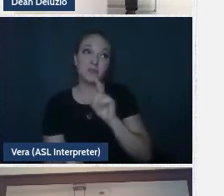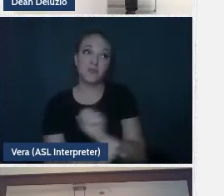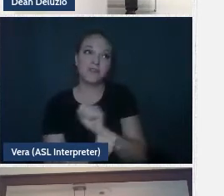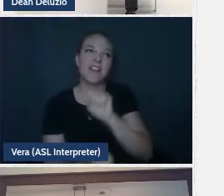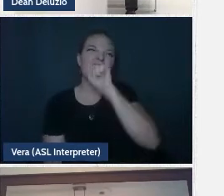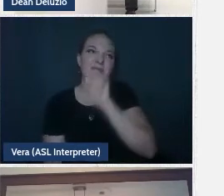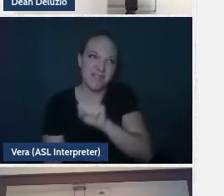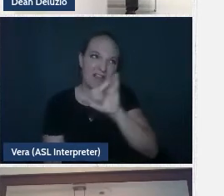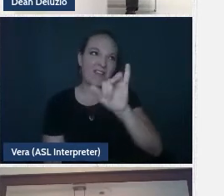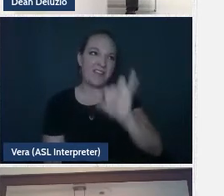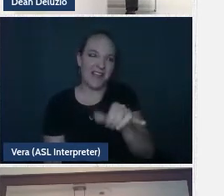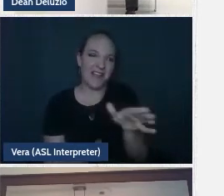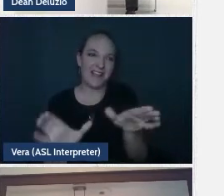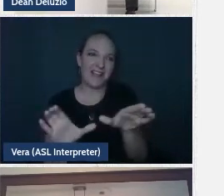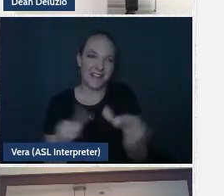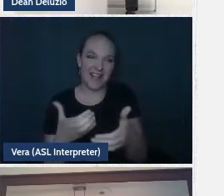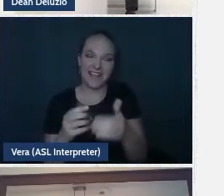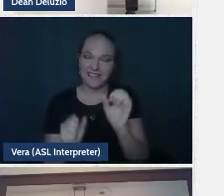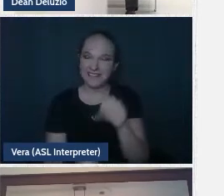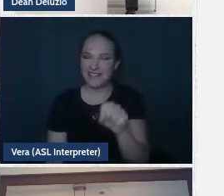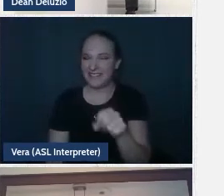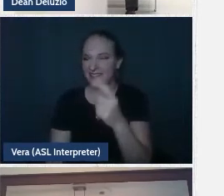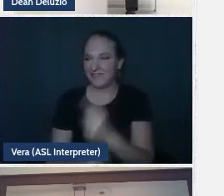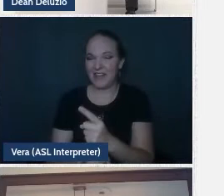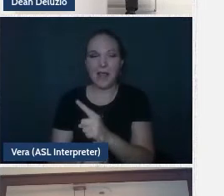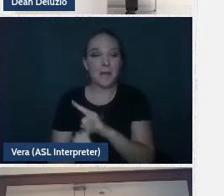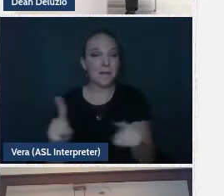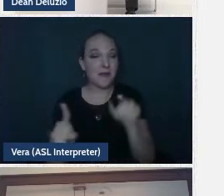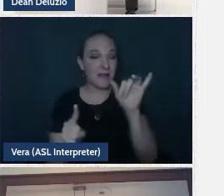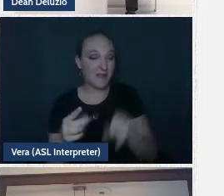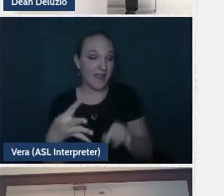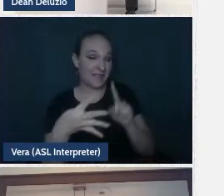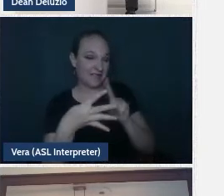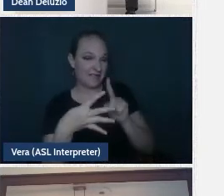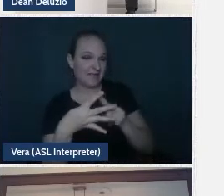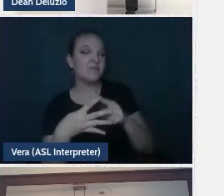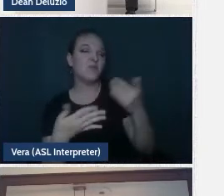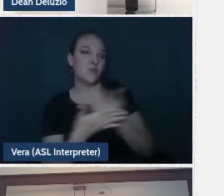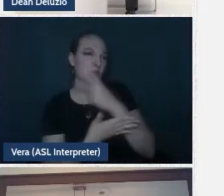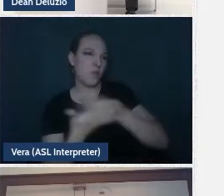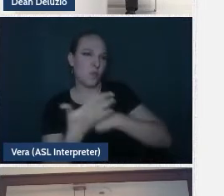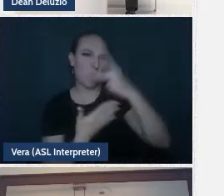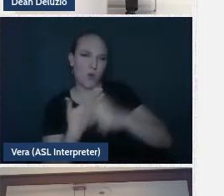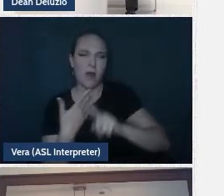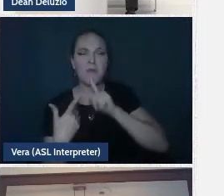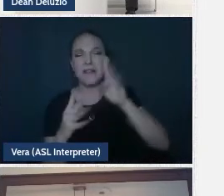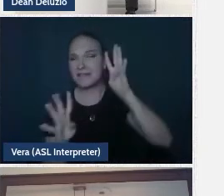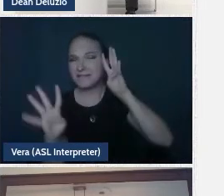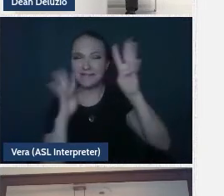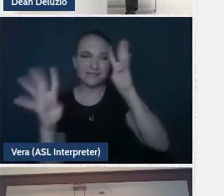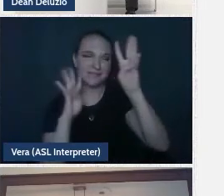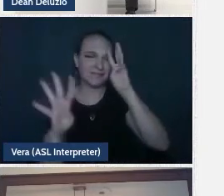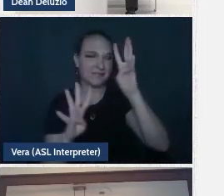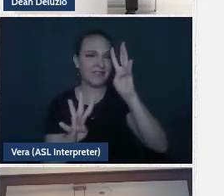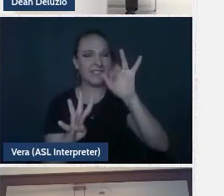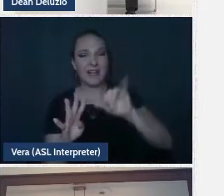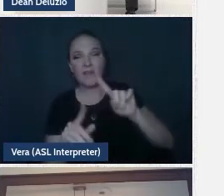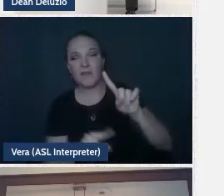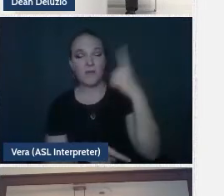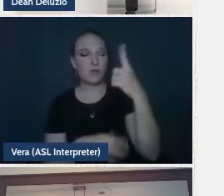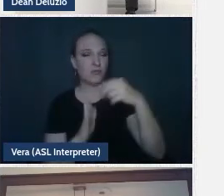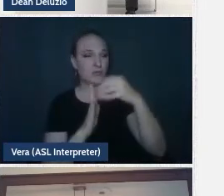mechatronics and robotics program is amazing. It's a real innovative program that is welcoming its first group of students